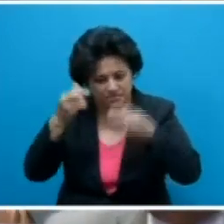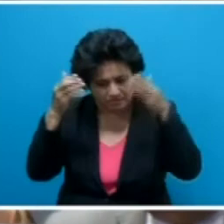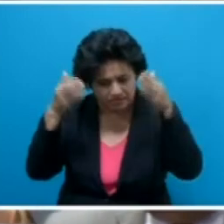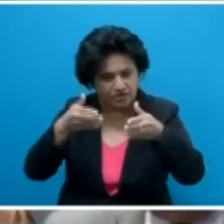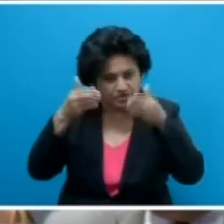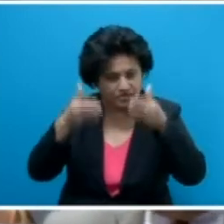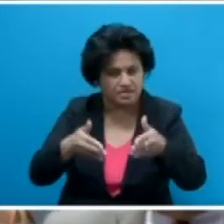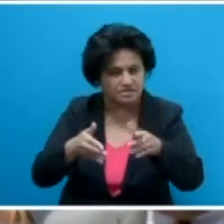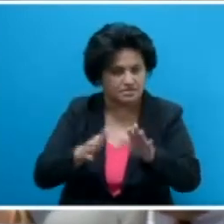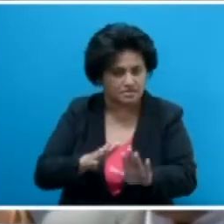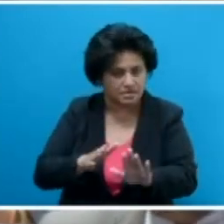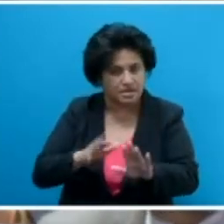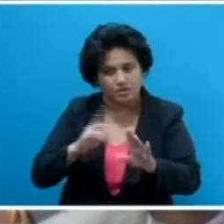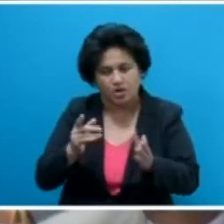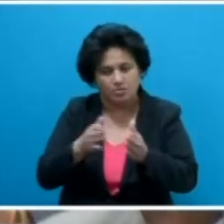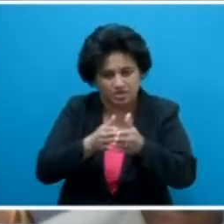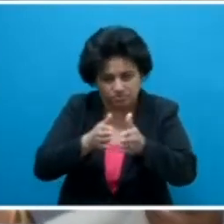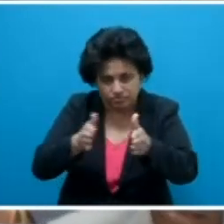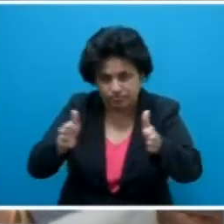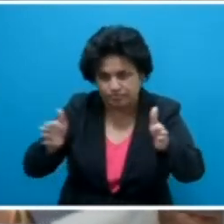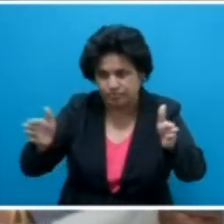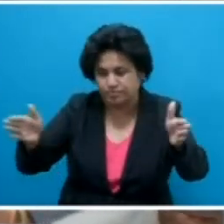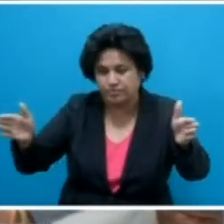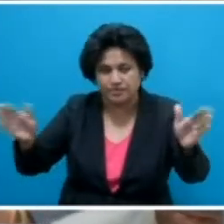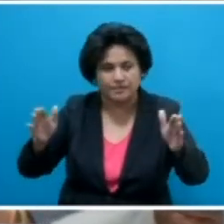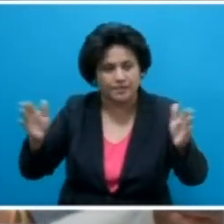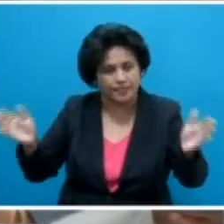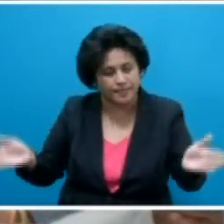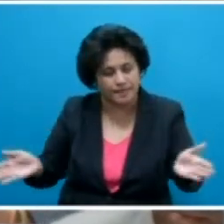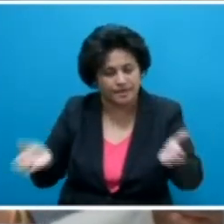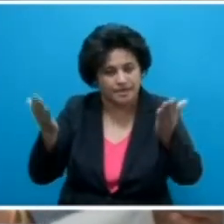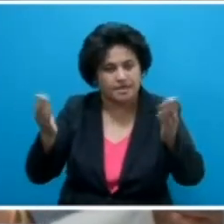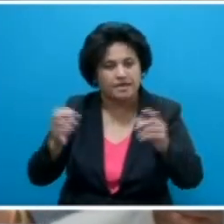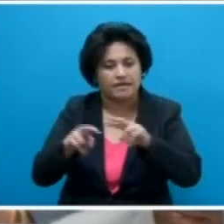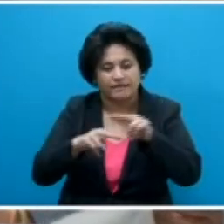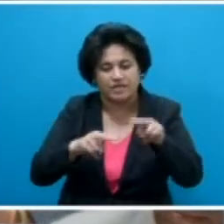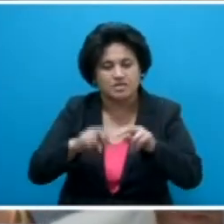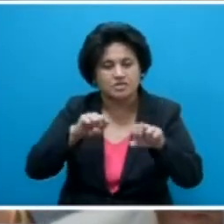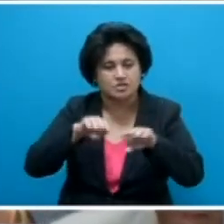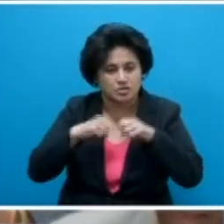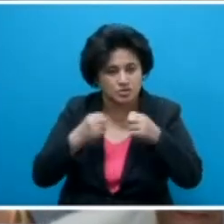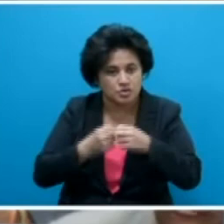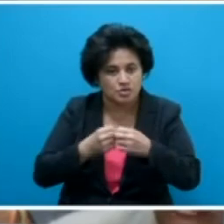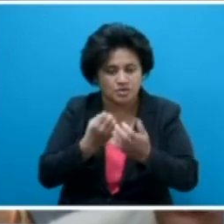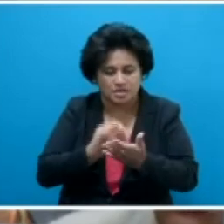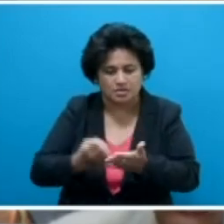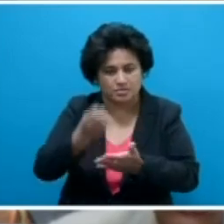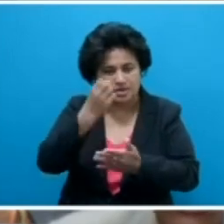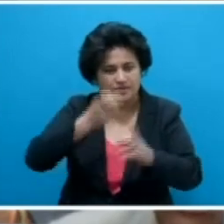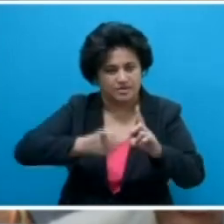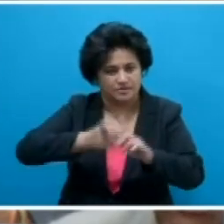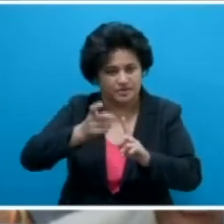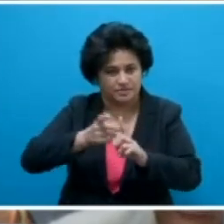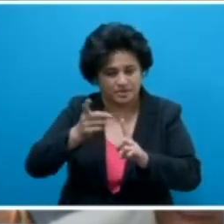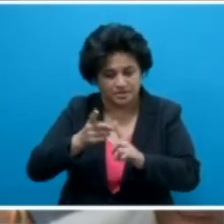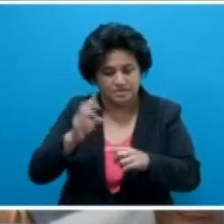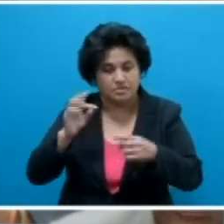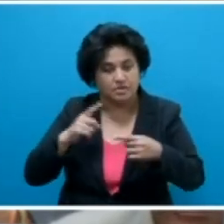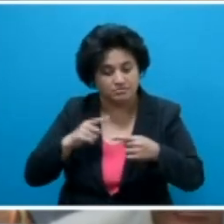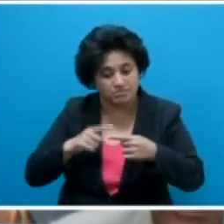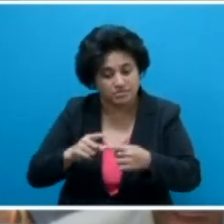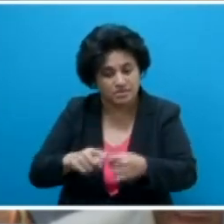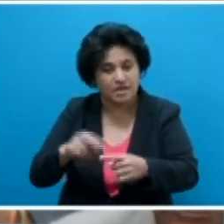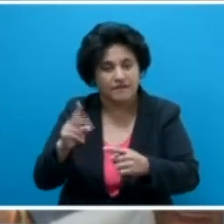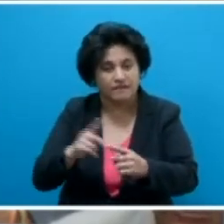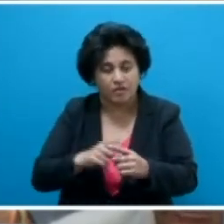biodiversity, but also to enhance Fiji's socio-economic development. Where it is considered sustainable for the harvesting